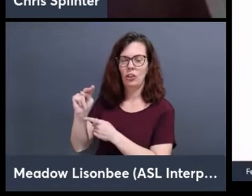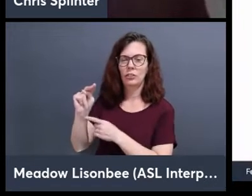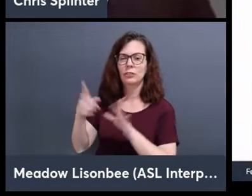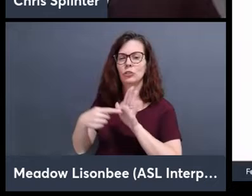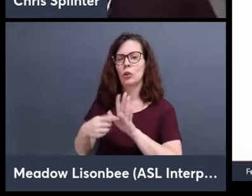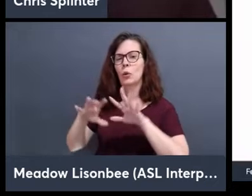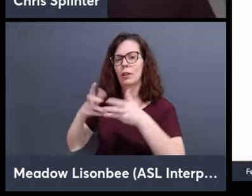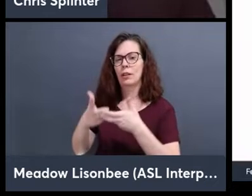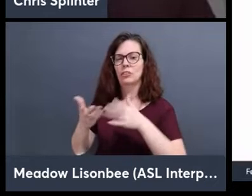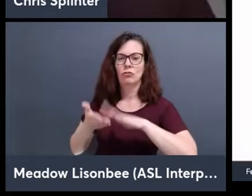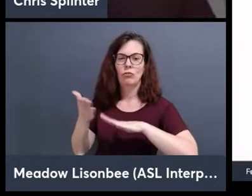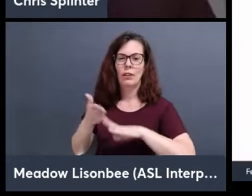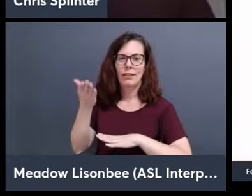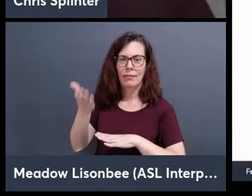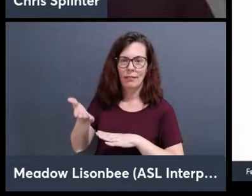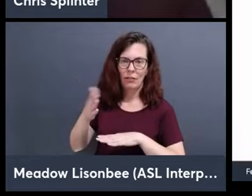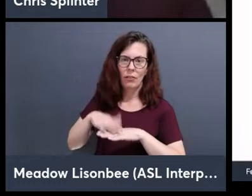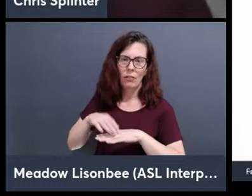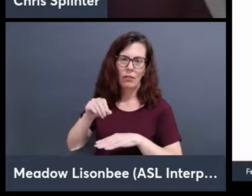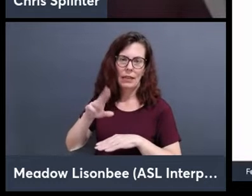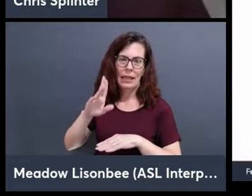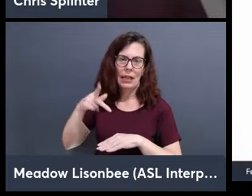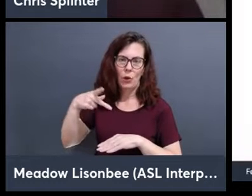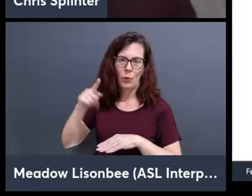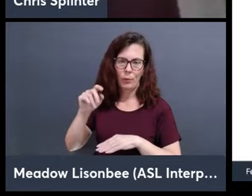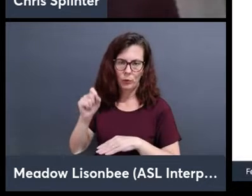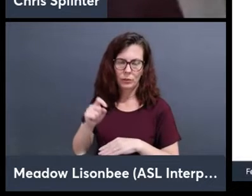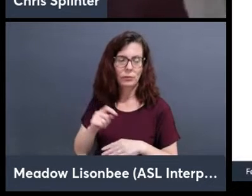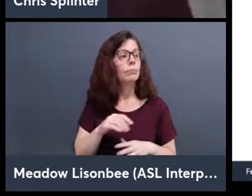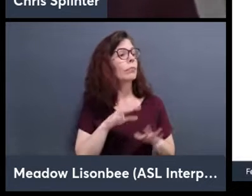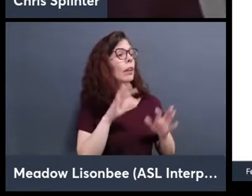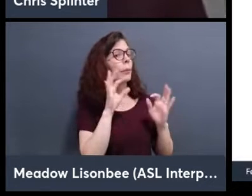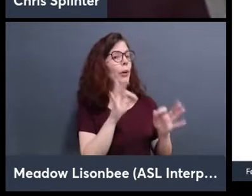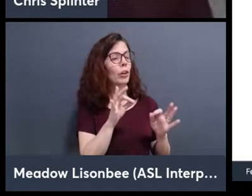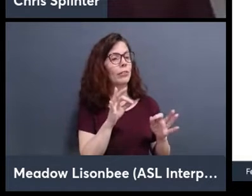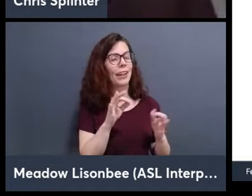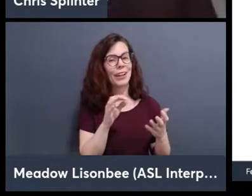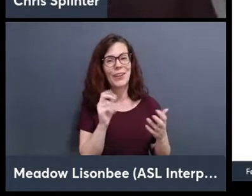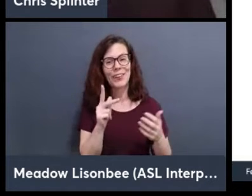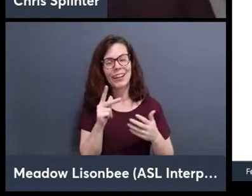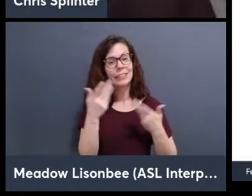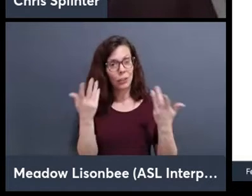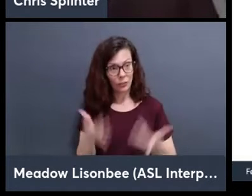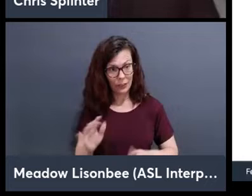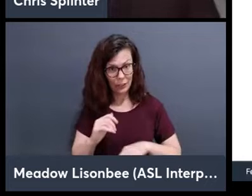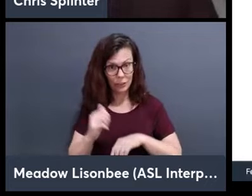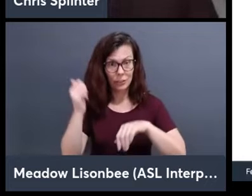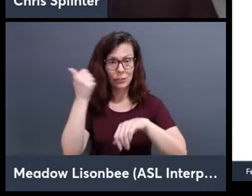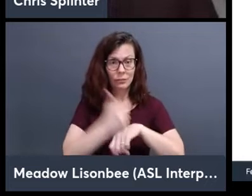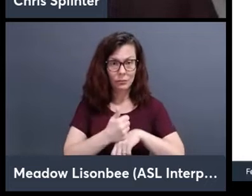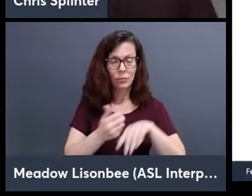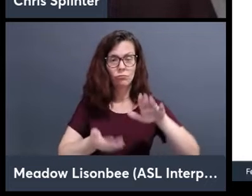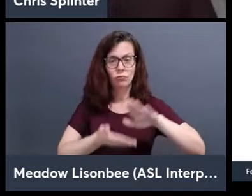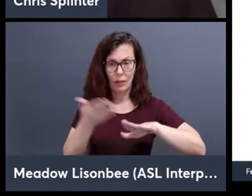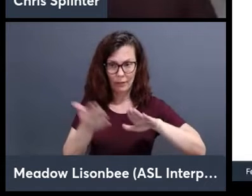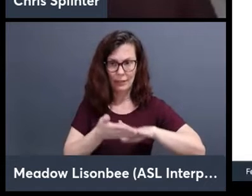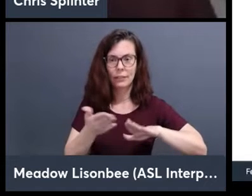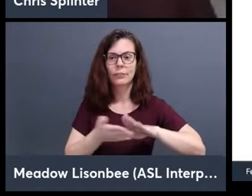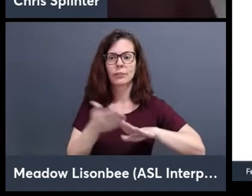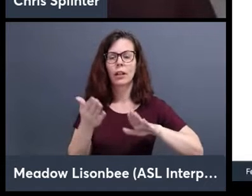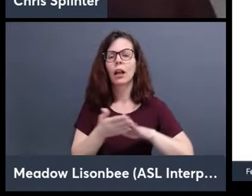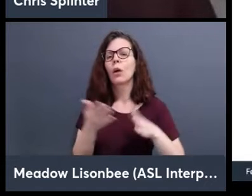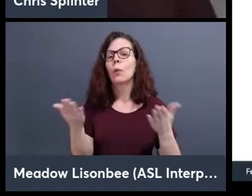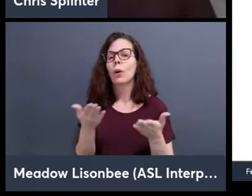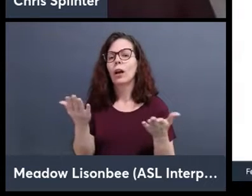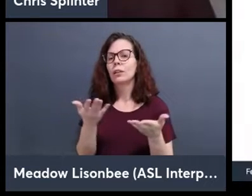is running on that Outpost. Perfect. Yeah. So I guess once you've got it actually running, what are